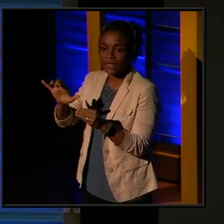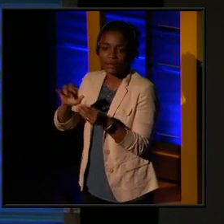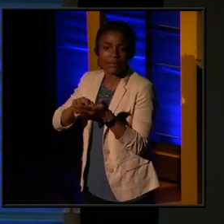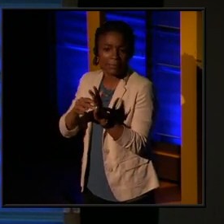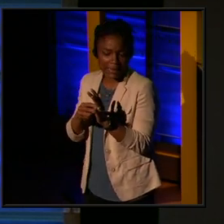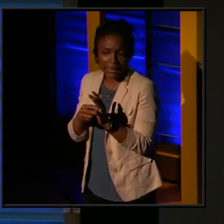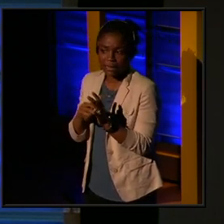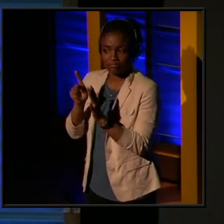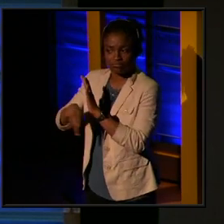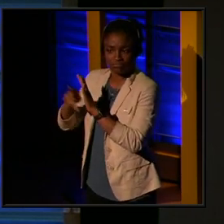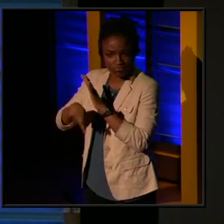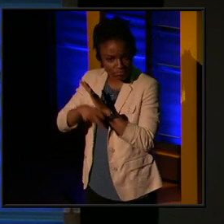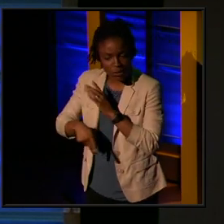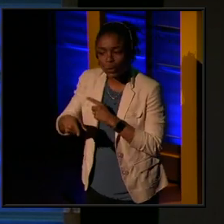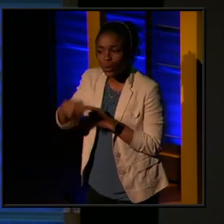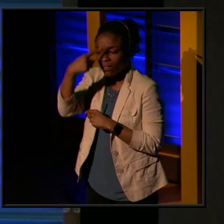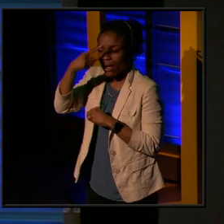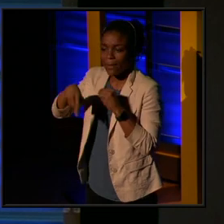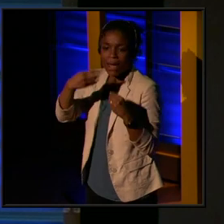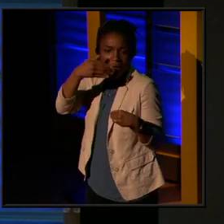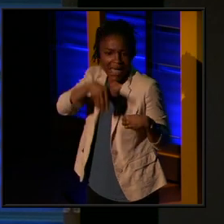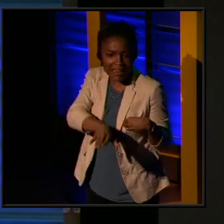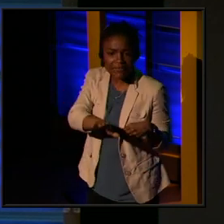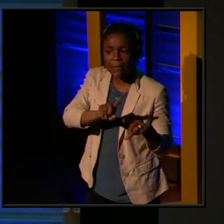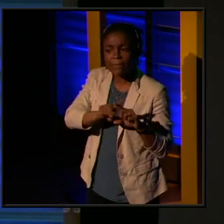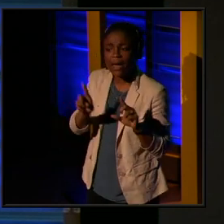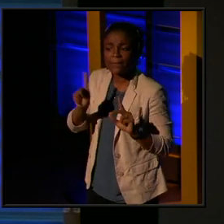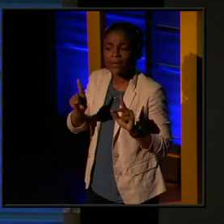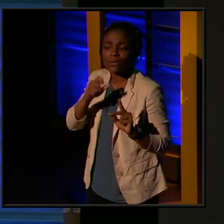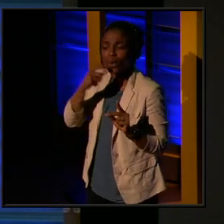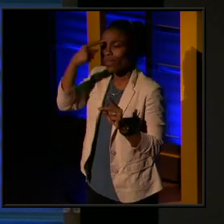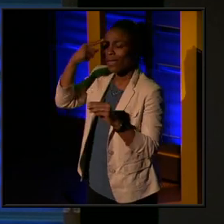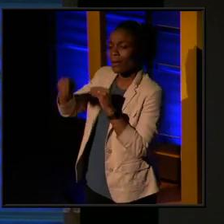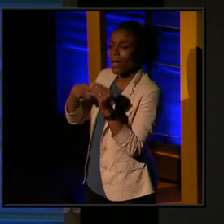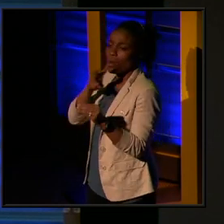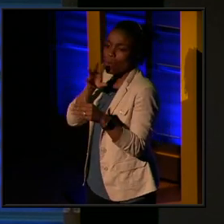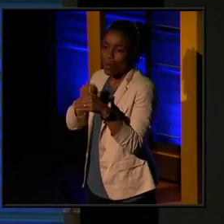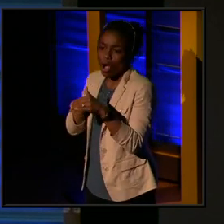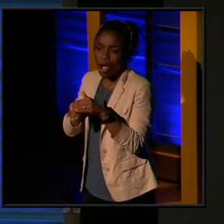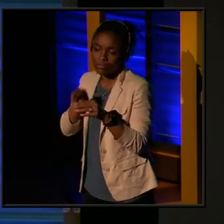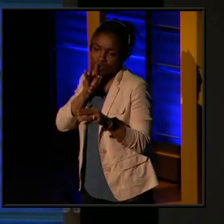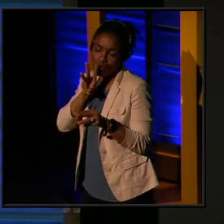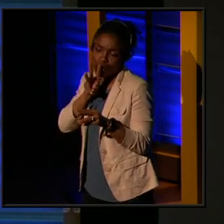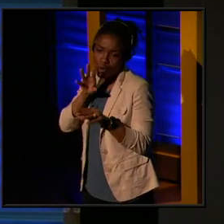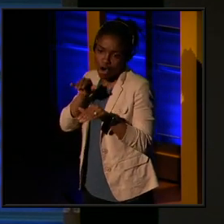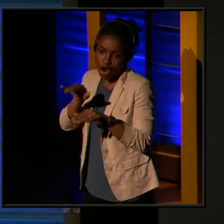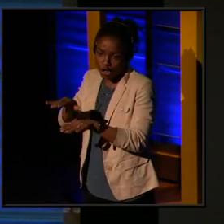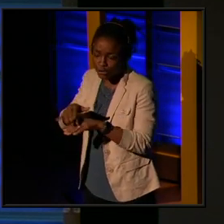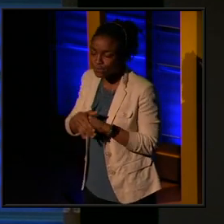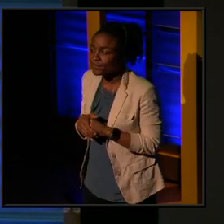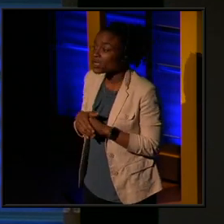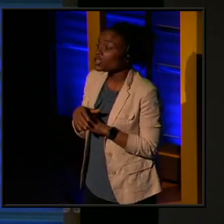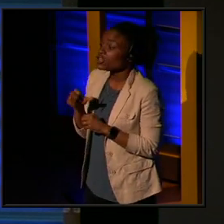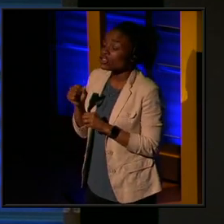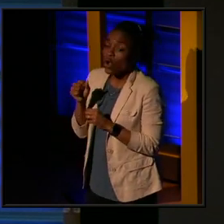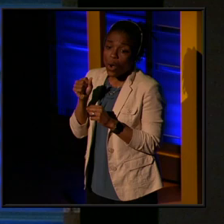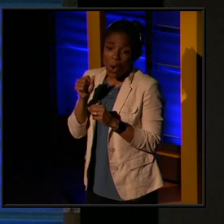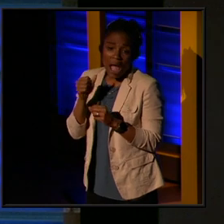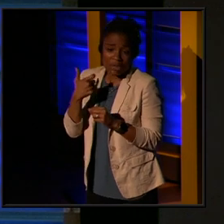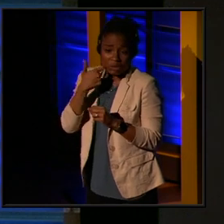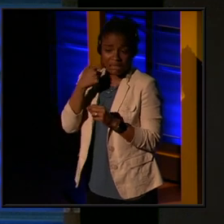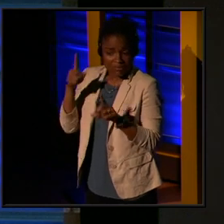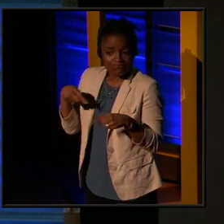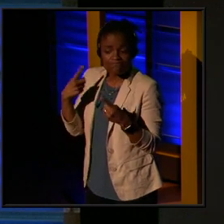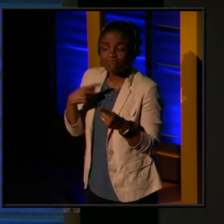but people don't often think about the marine stuff that gets out of our oceans. So for the last few years, I've been making stories that